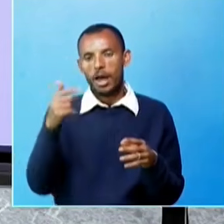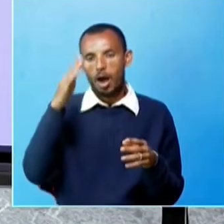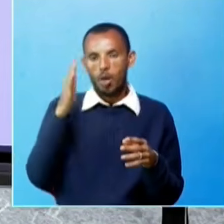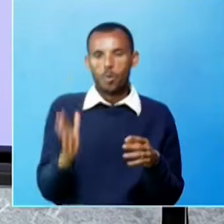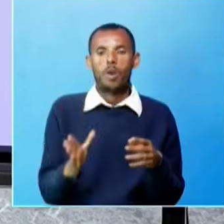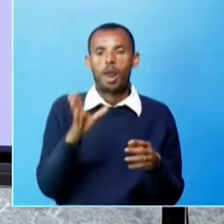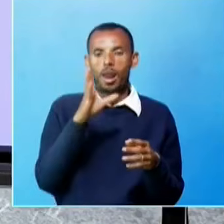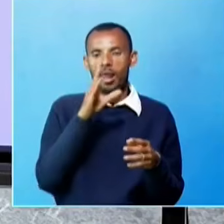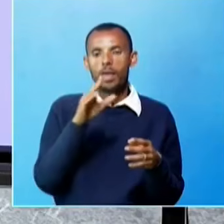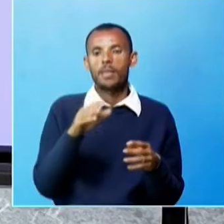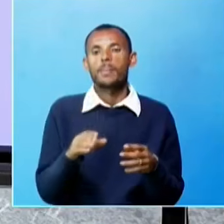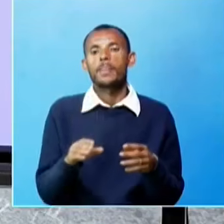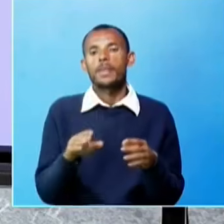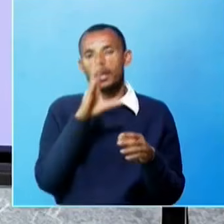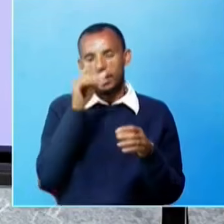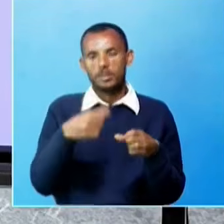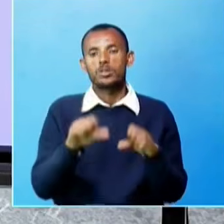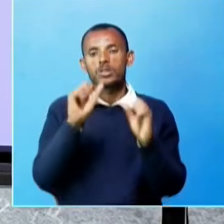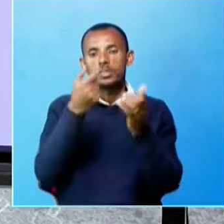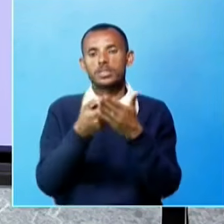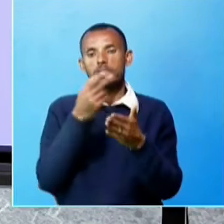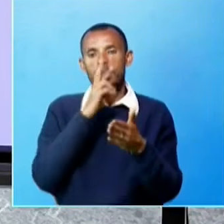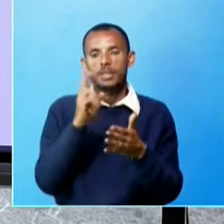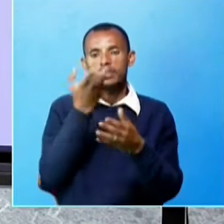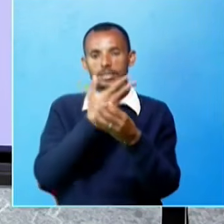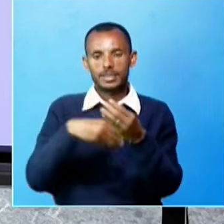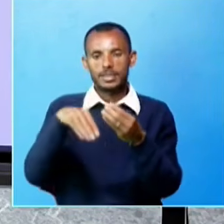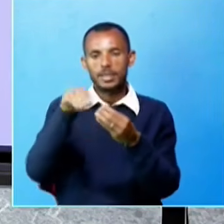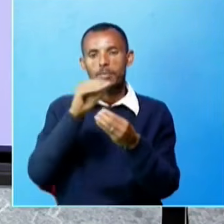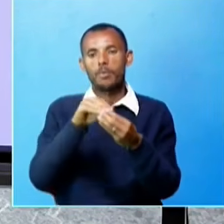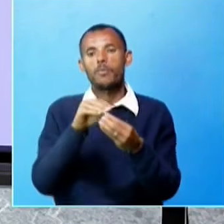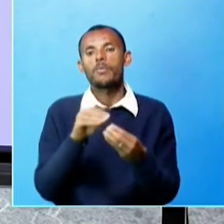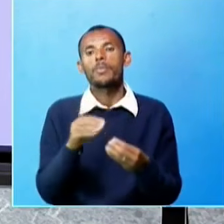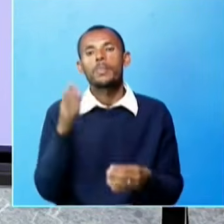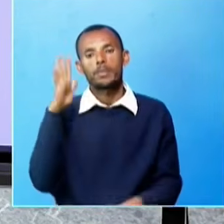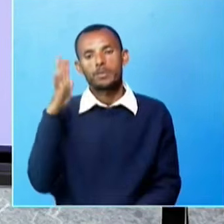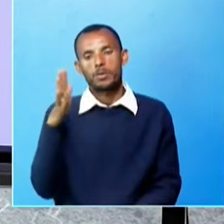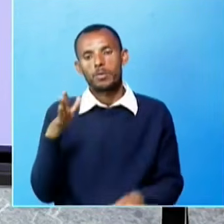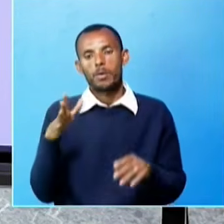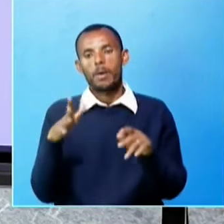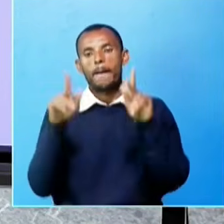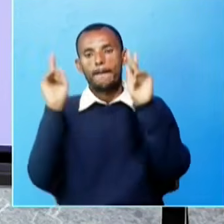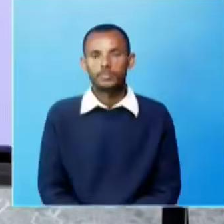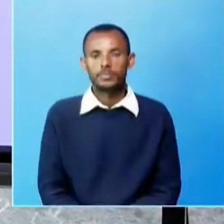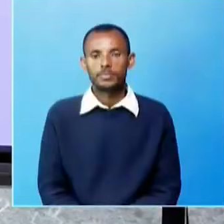on. Okay, so these are some of the types of prism.